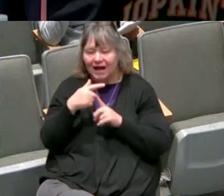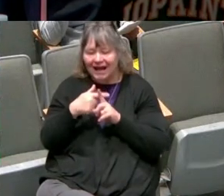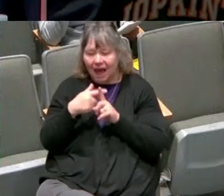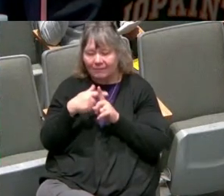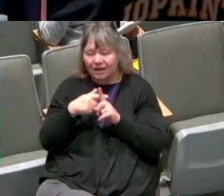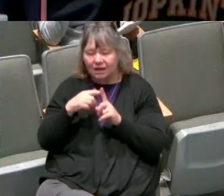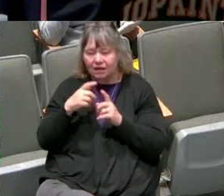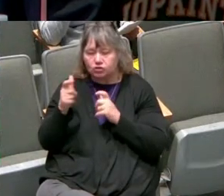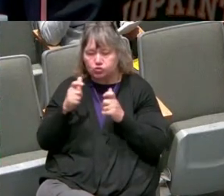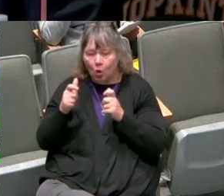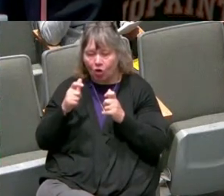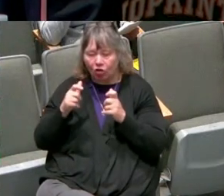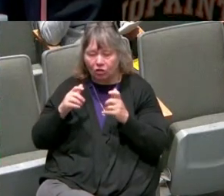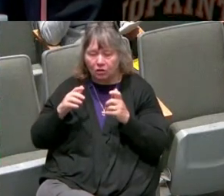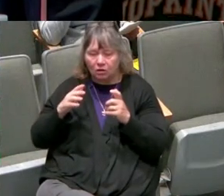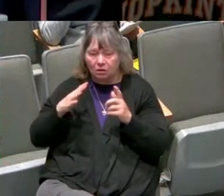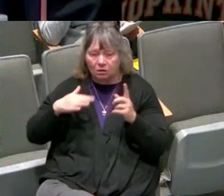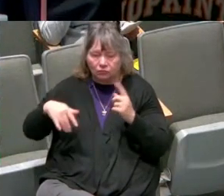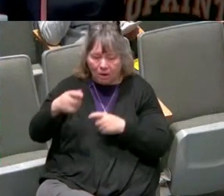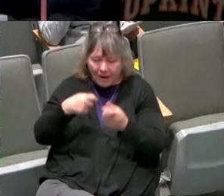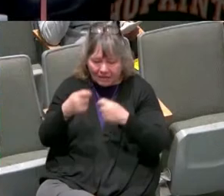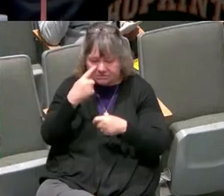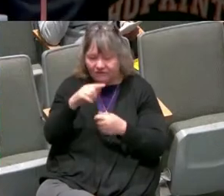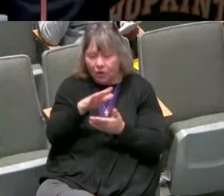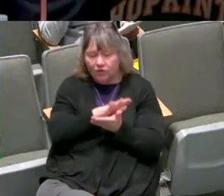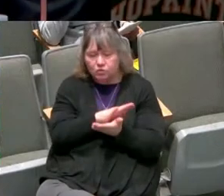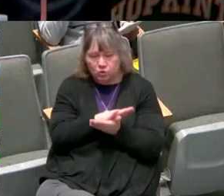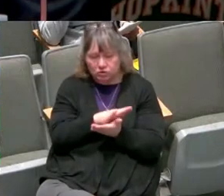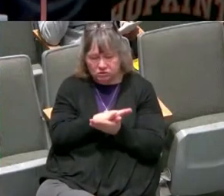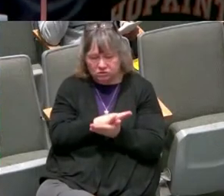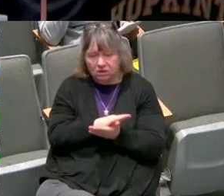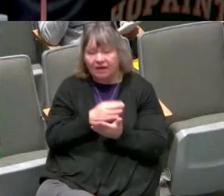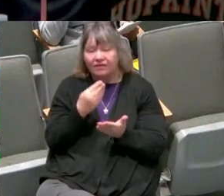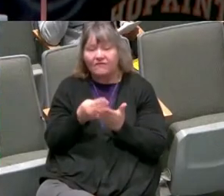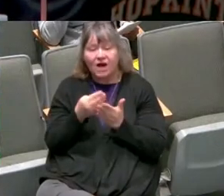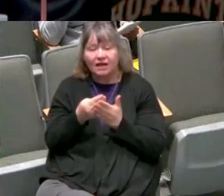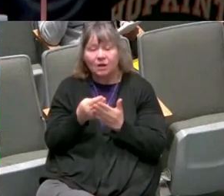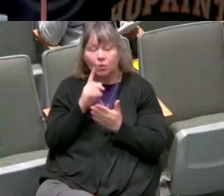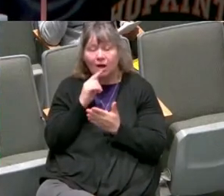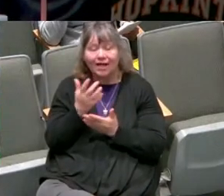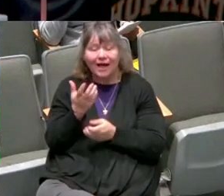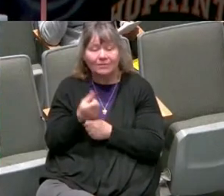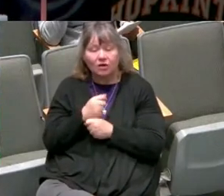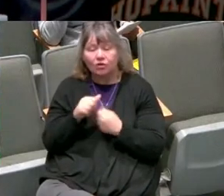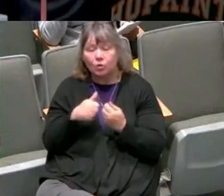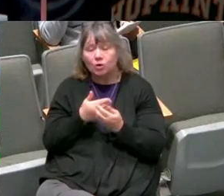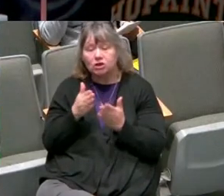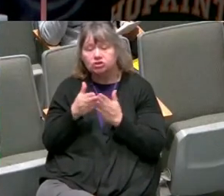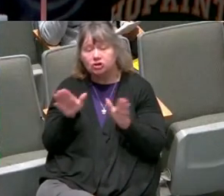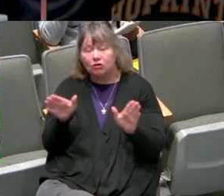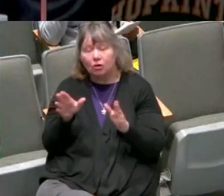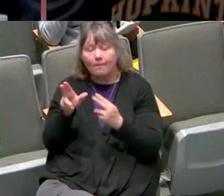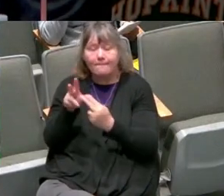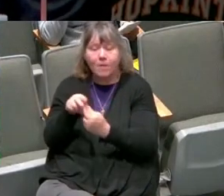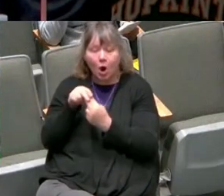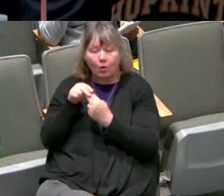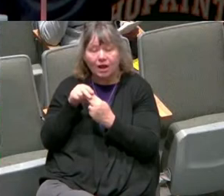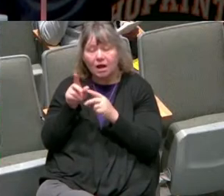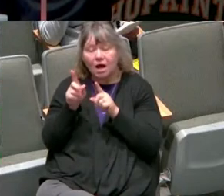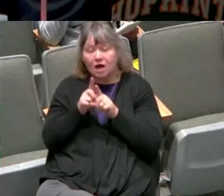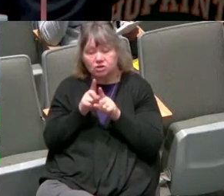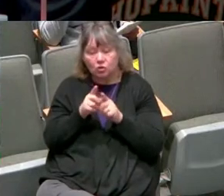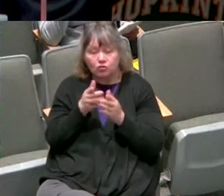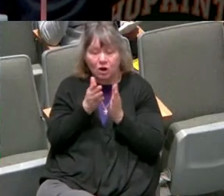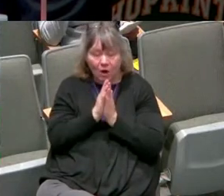equipment for the and control system replacements for the school district the funding would be obtained through General obligation borrowing also